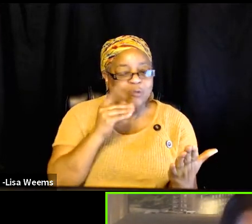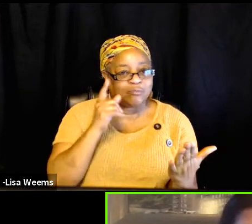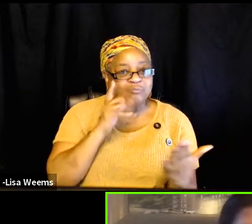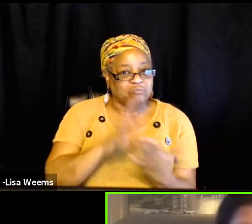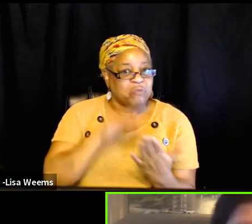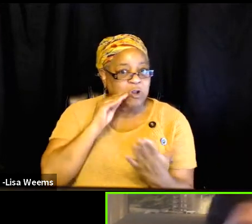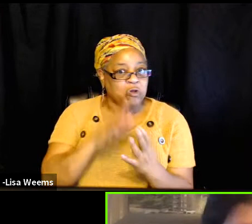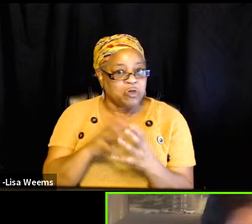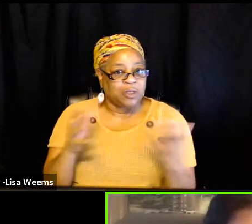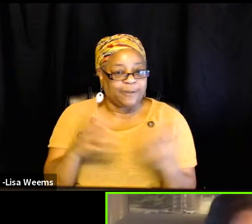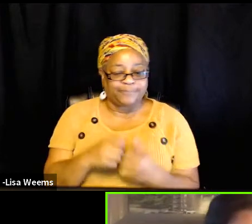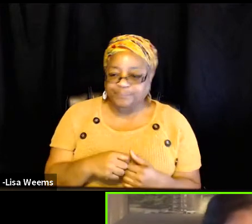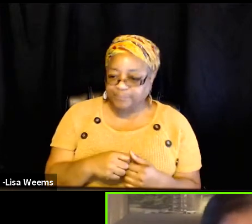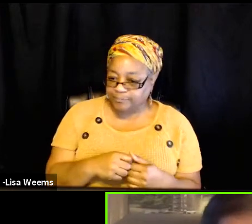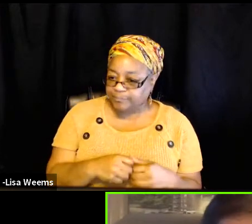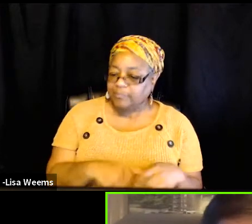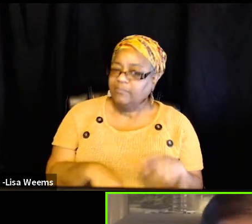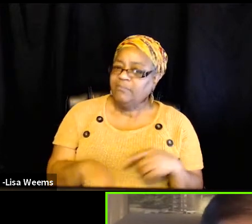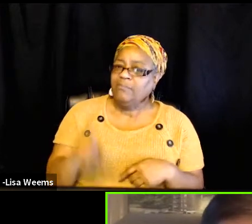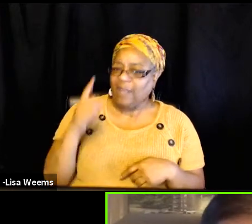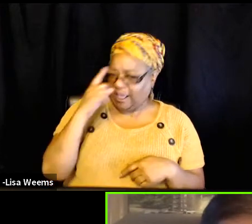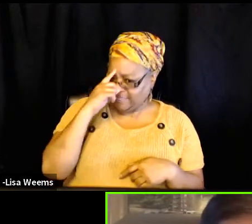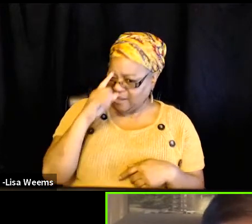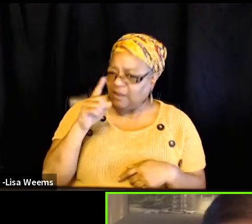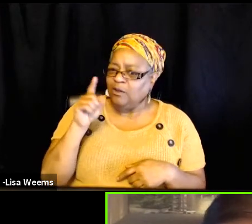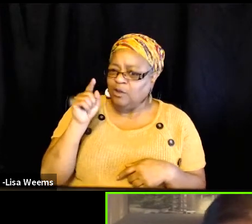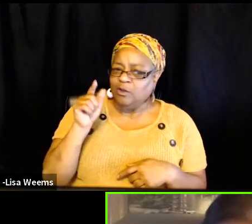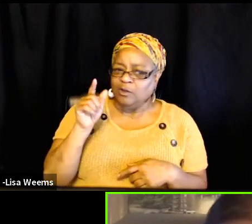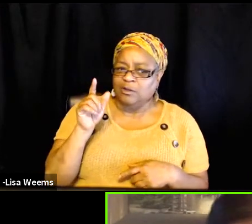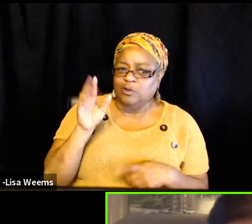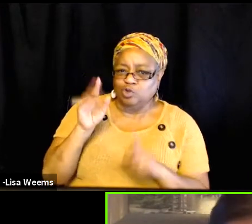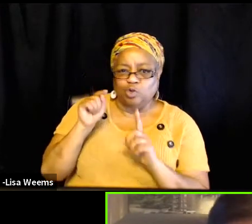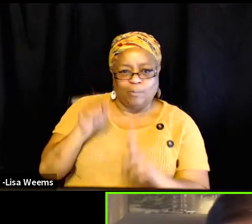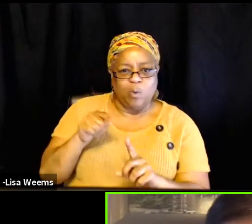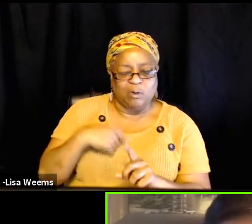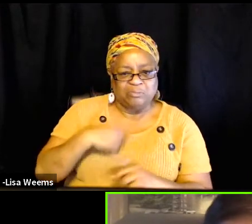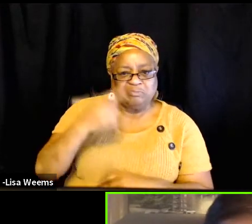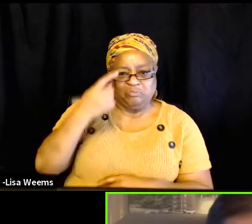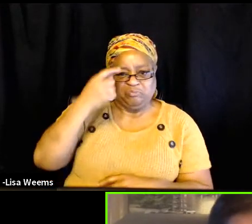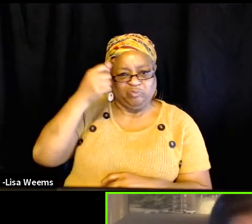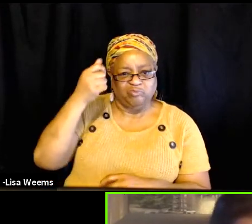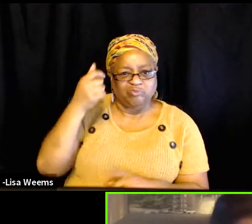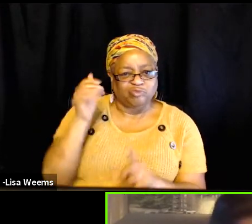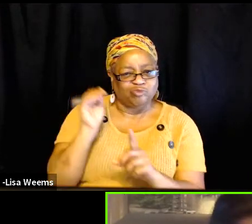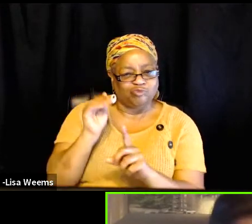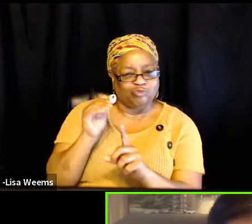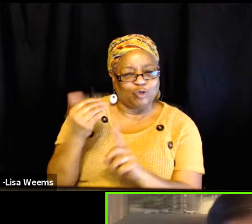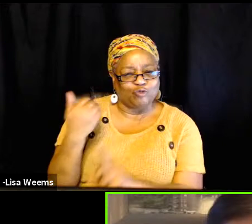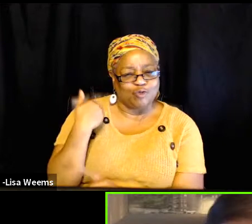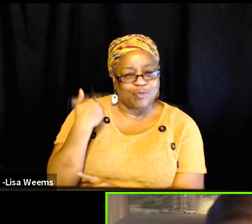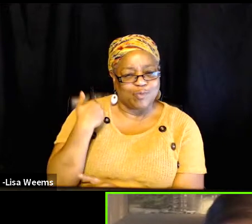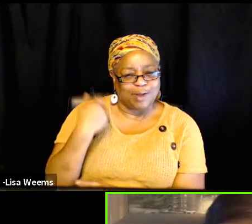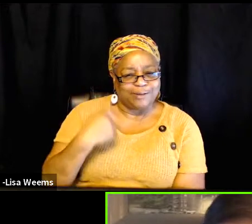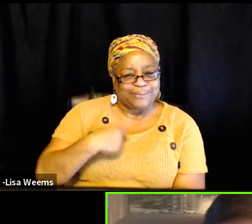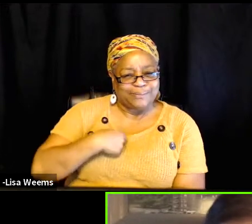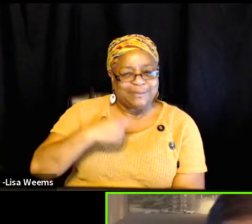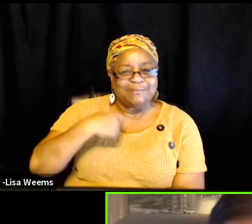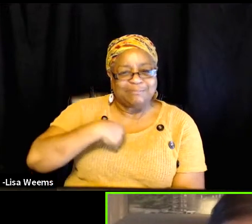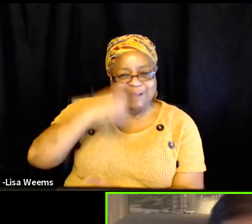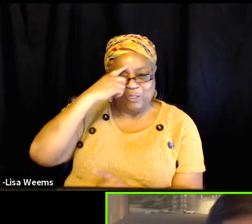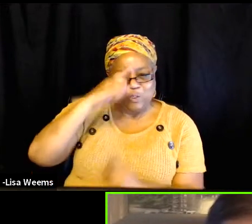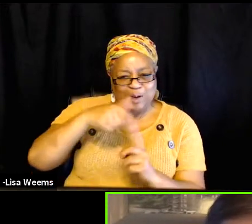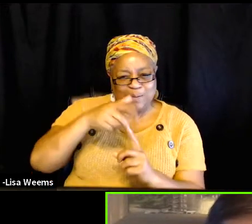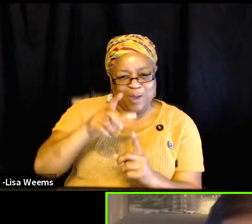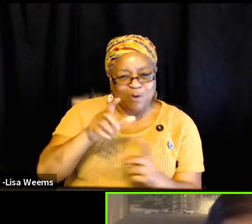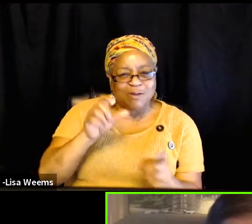think, you know, to your point, this is reminding me of something that I have thought about a lot in my work as an educator in museums, but